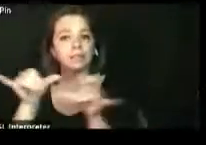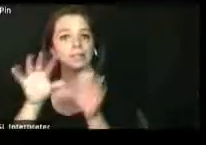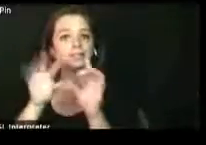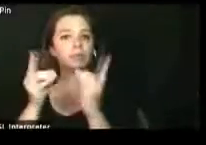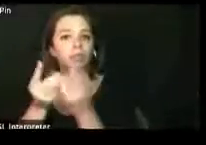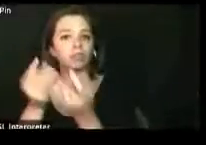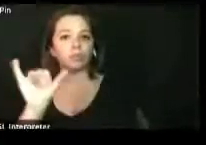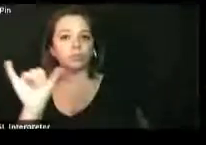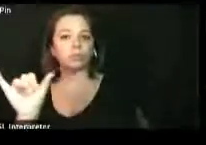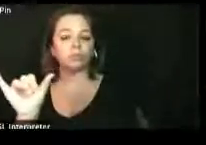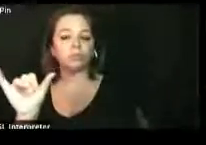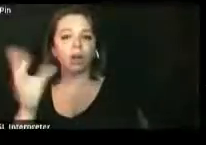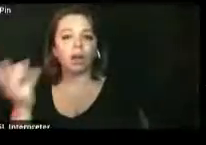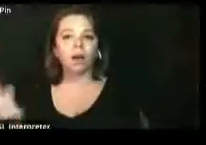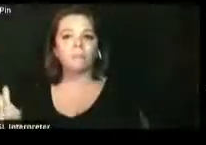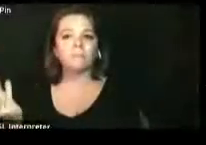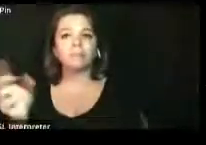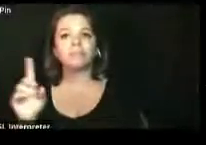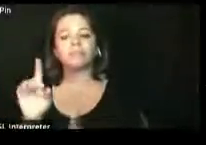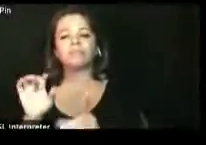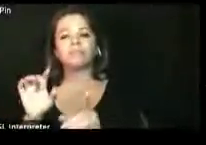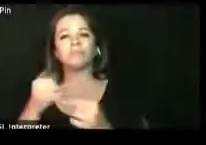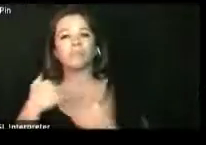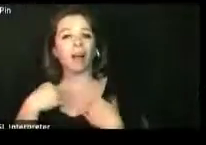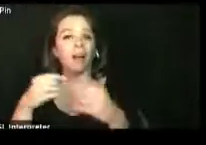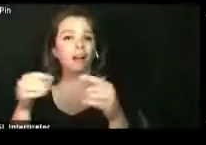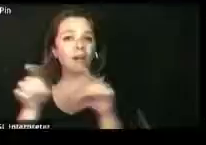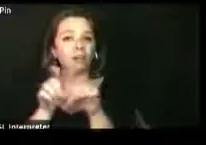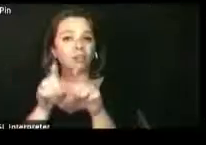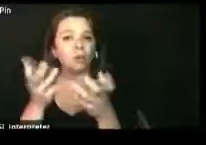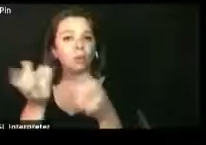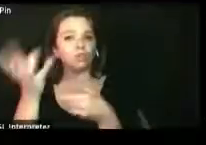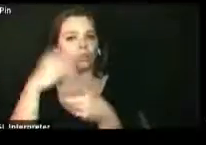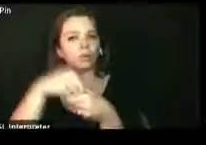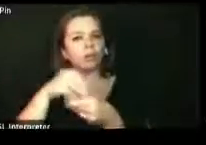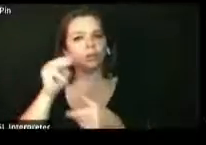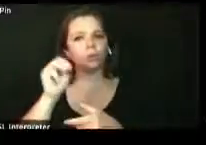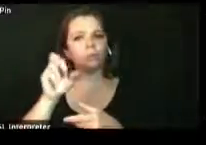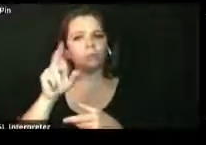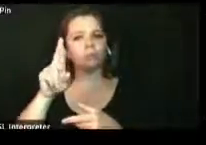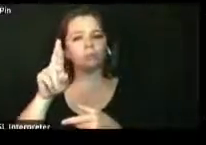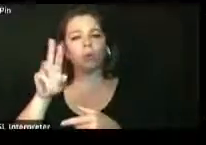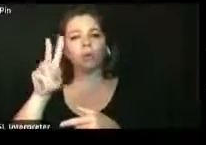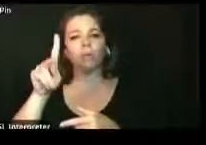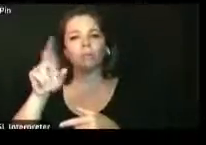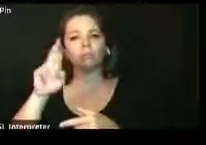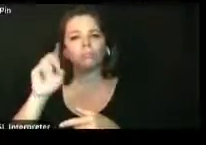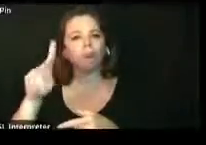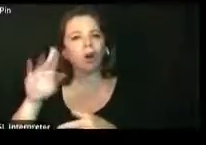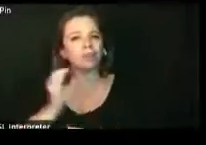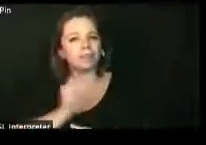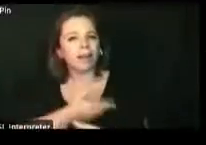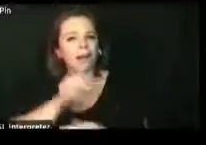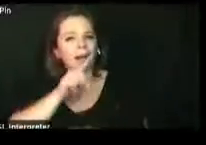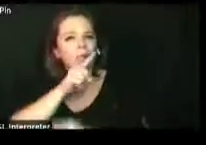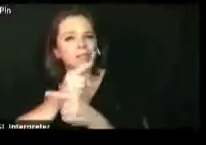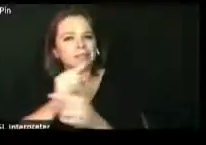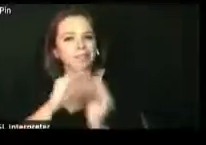well. But I'd also like to include Moore Park. That's our sister city. We need to have Moore Park. We